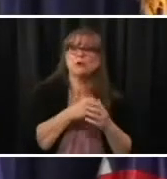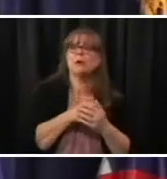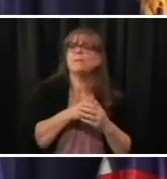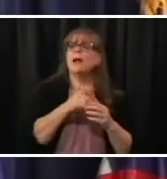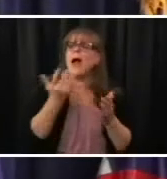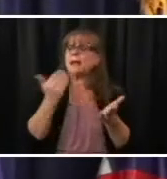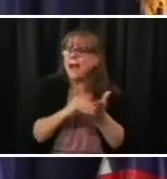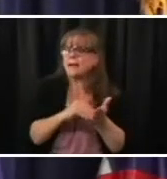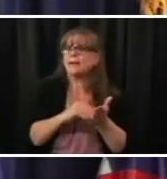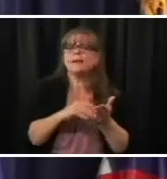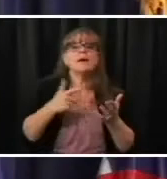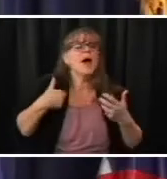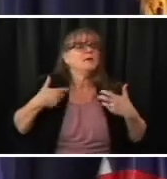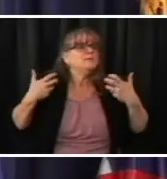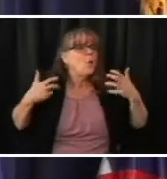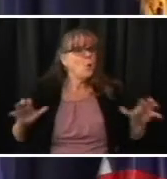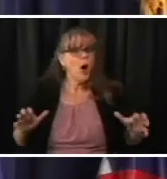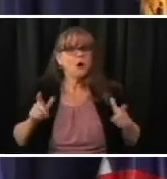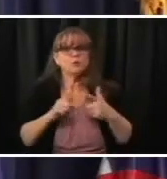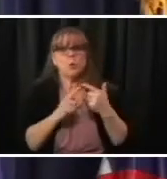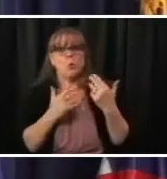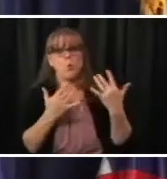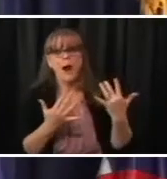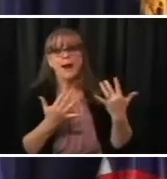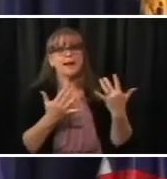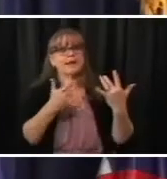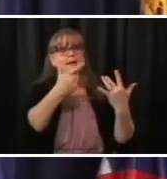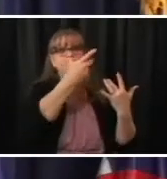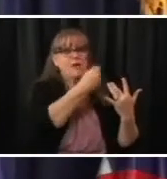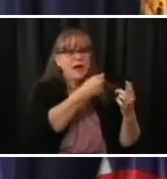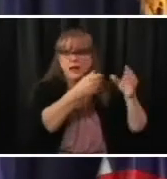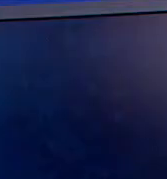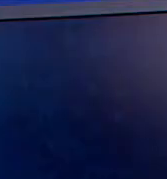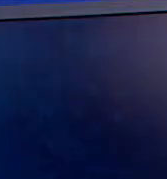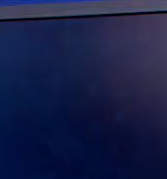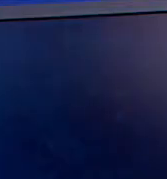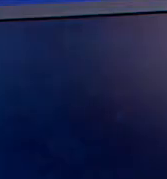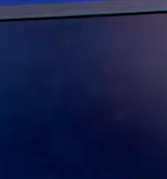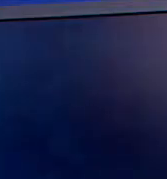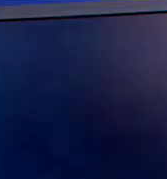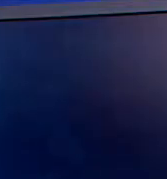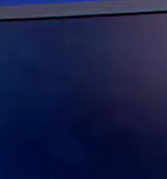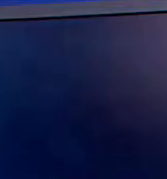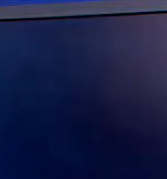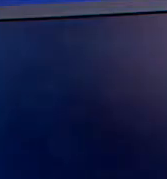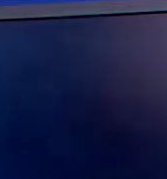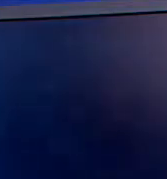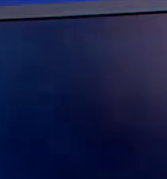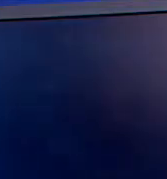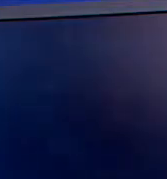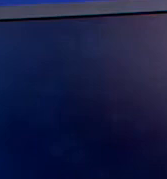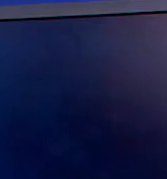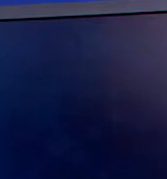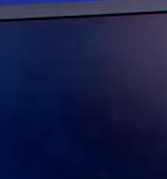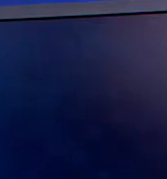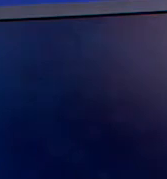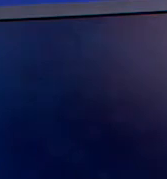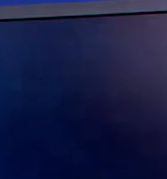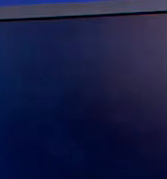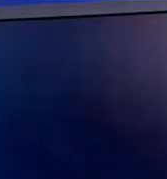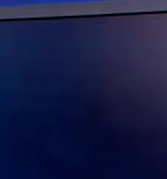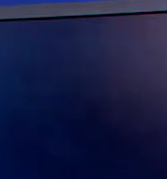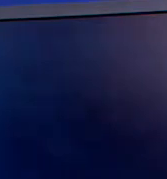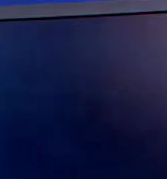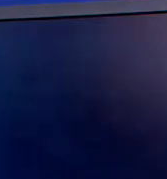kept vaccine on shelves when there's plenty of willing folks 65 to 69 ready to receive it. Now, there has been some movement within each phase, and